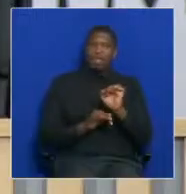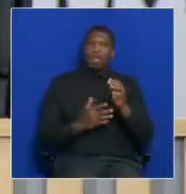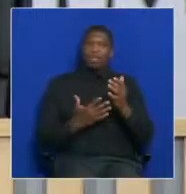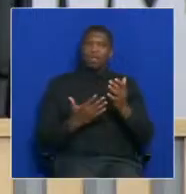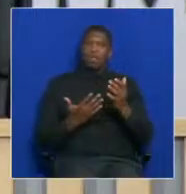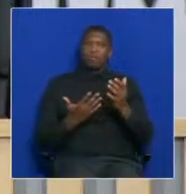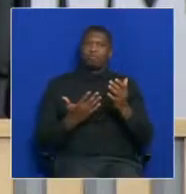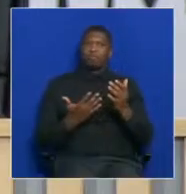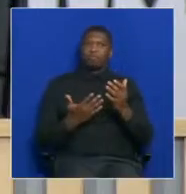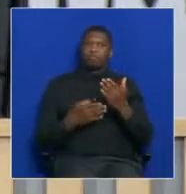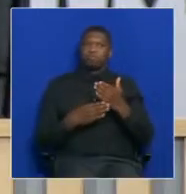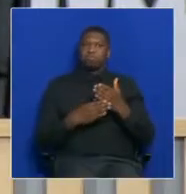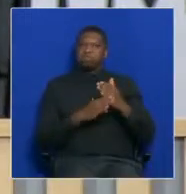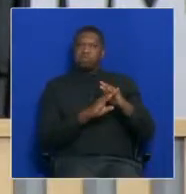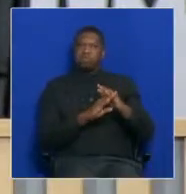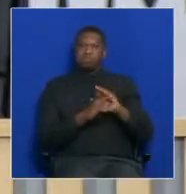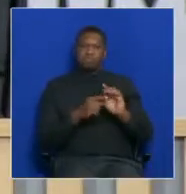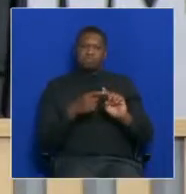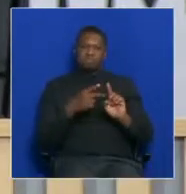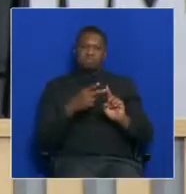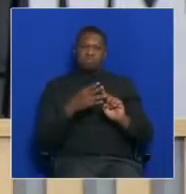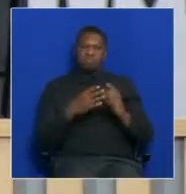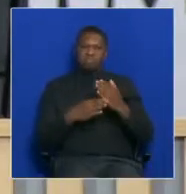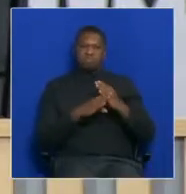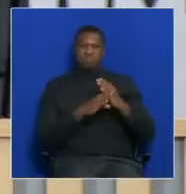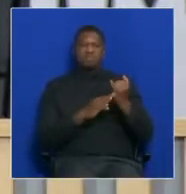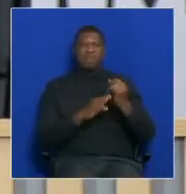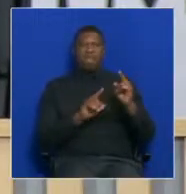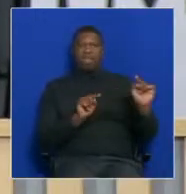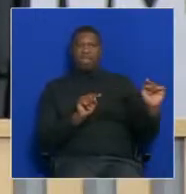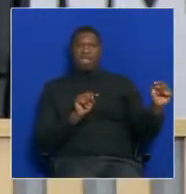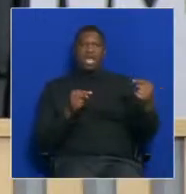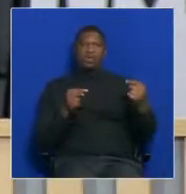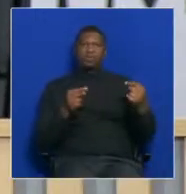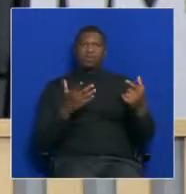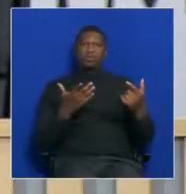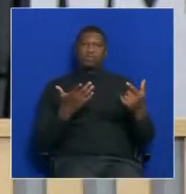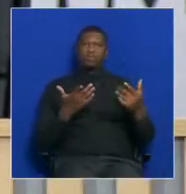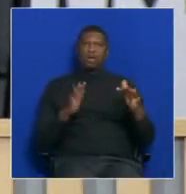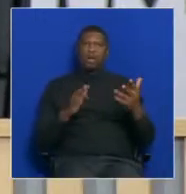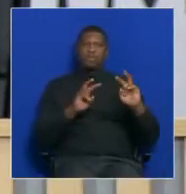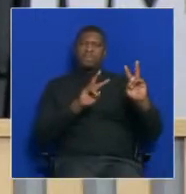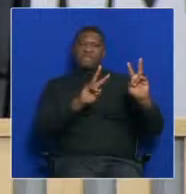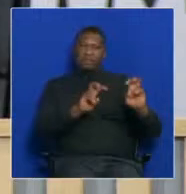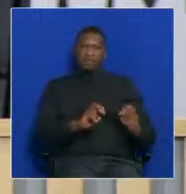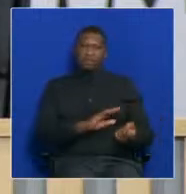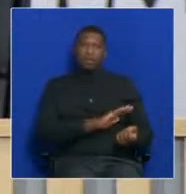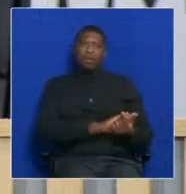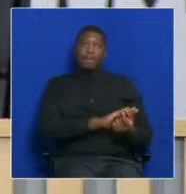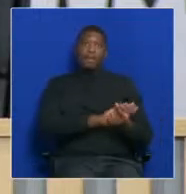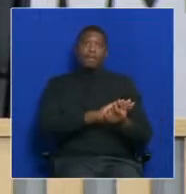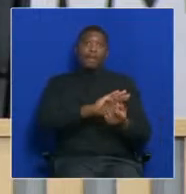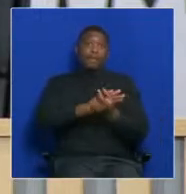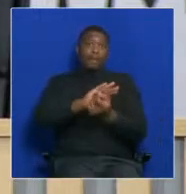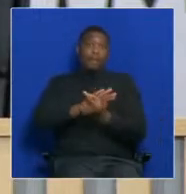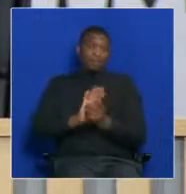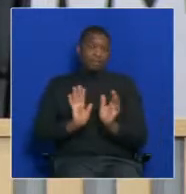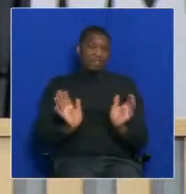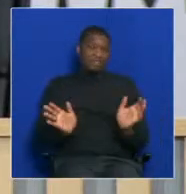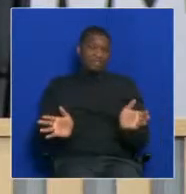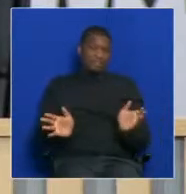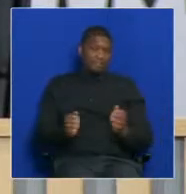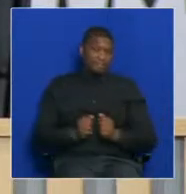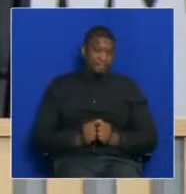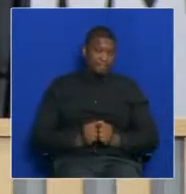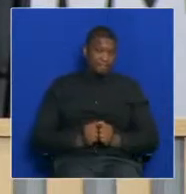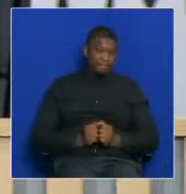a counter to the investigations that had happened against the